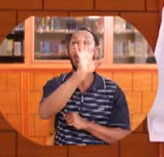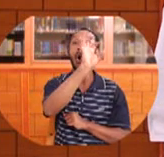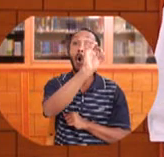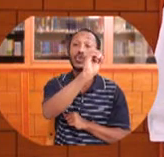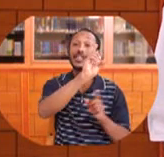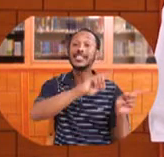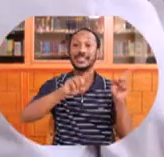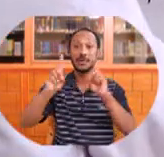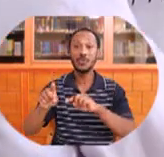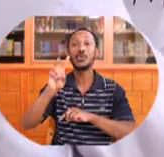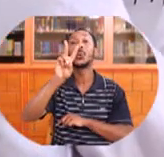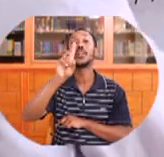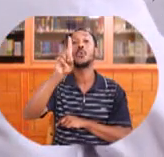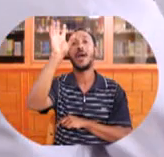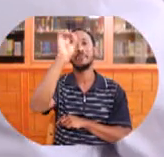21%,